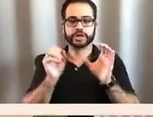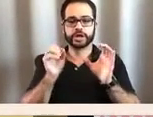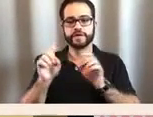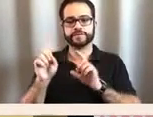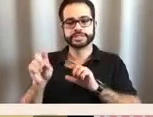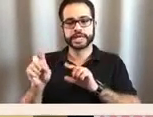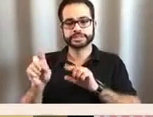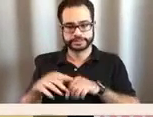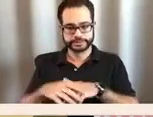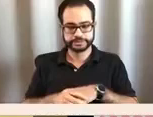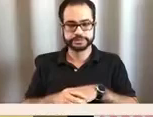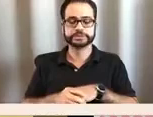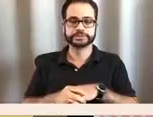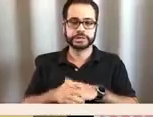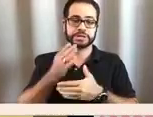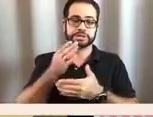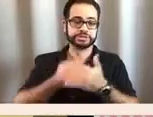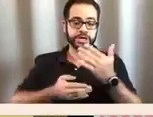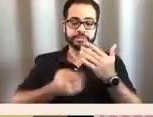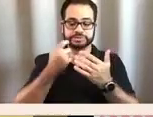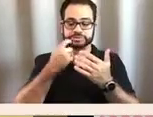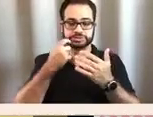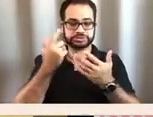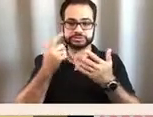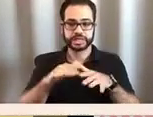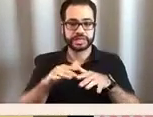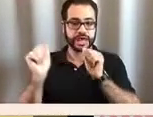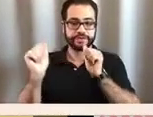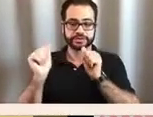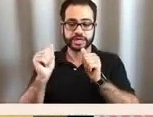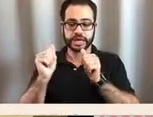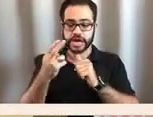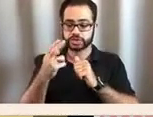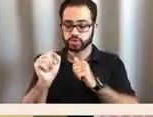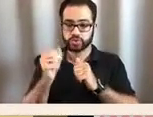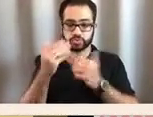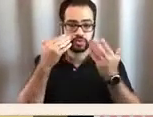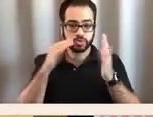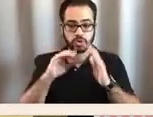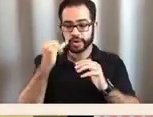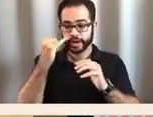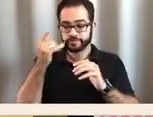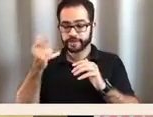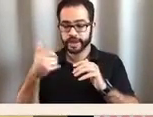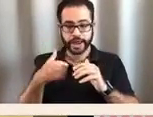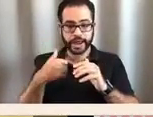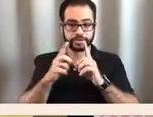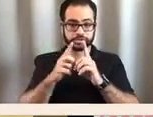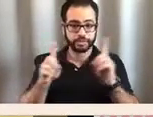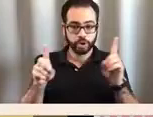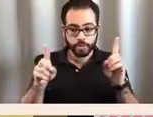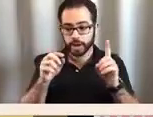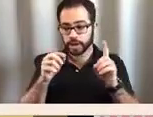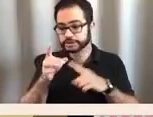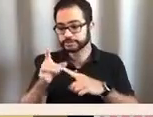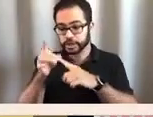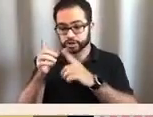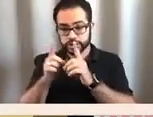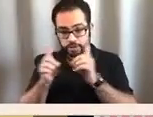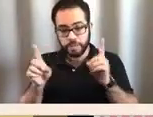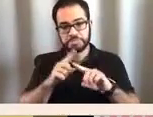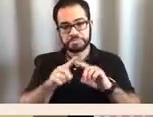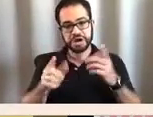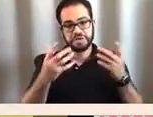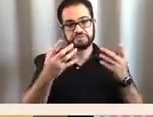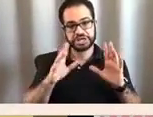attendance. And some have just exited high school, and we're not sure what the credential was when they exited, but they did leave.